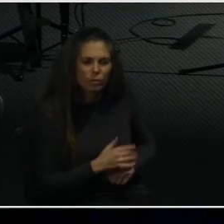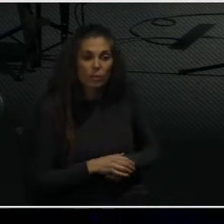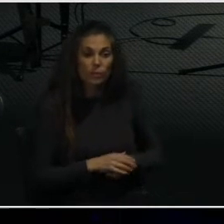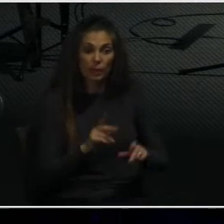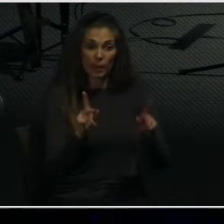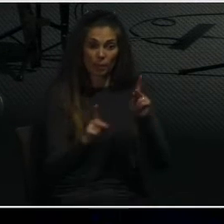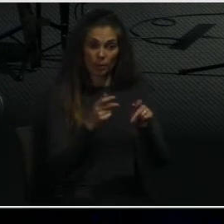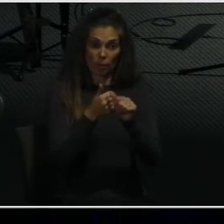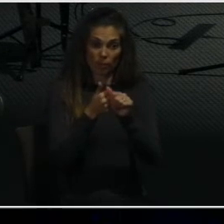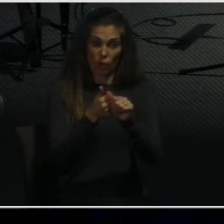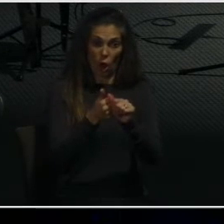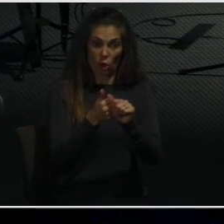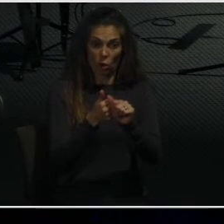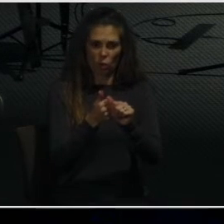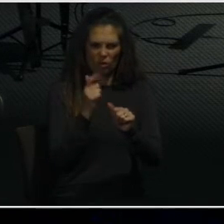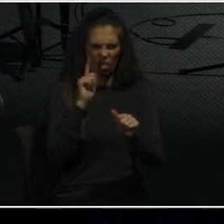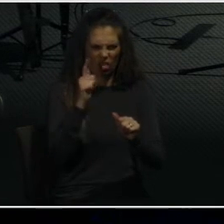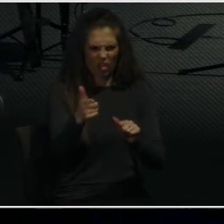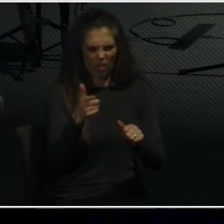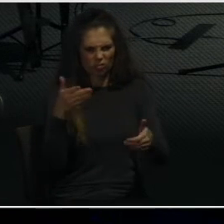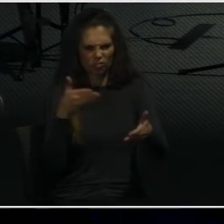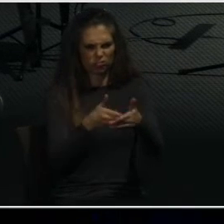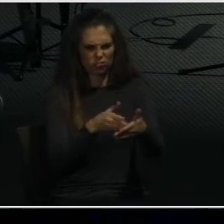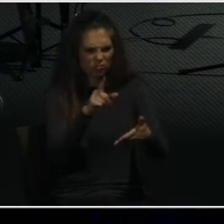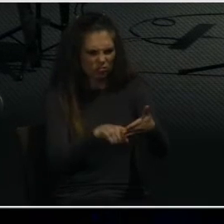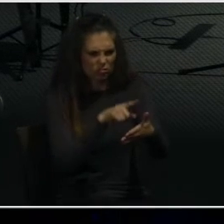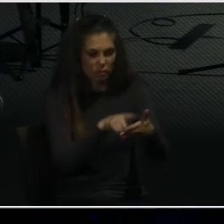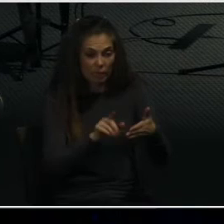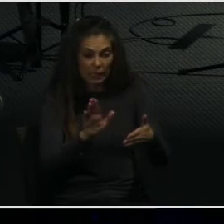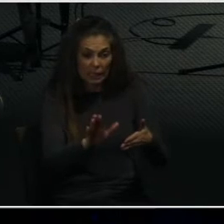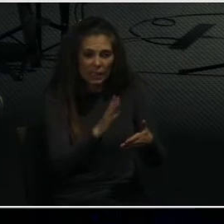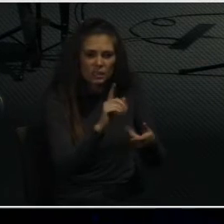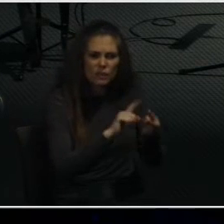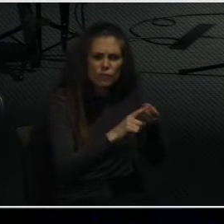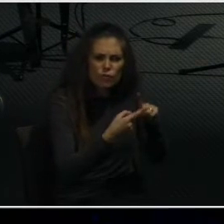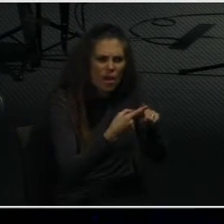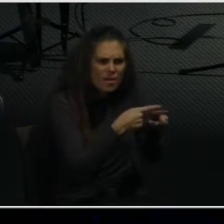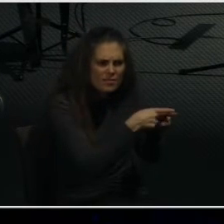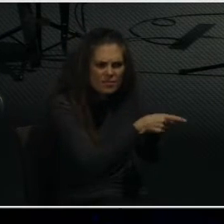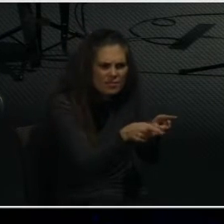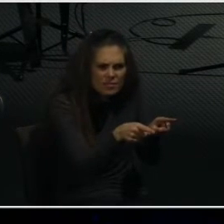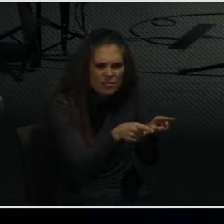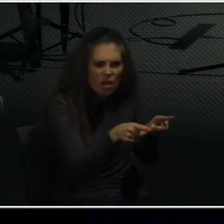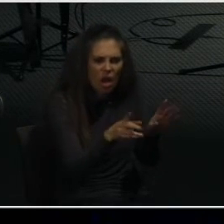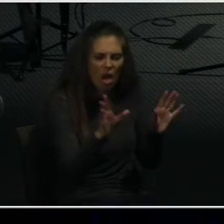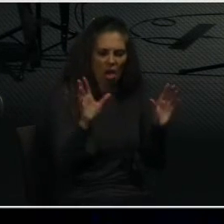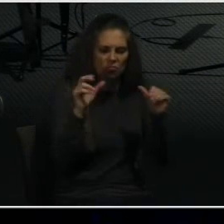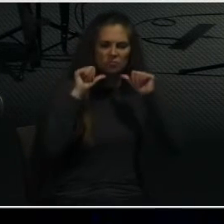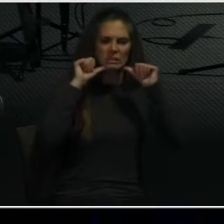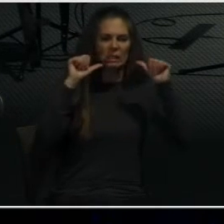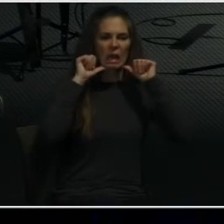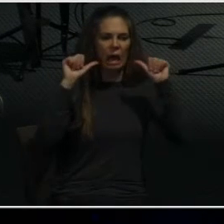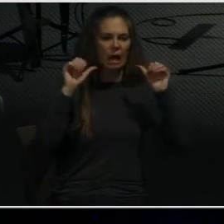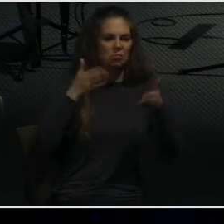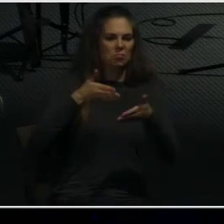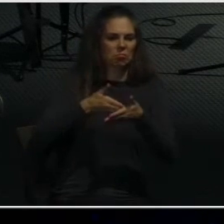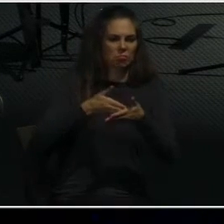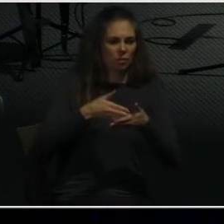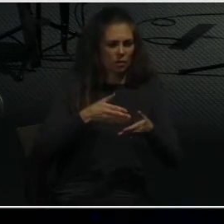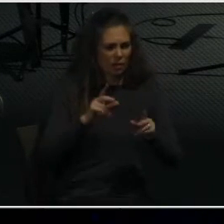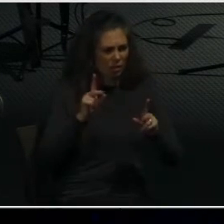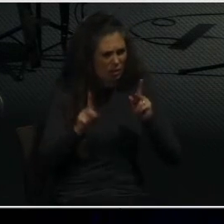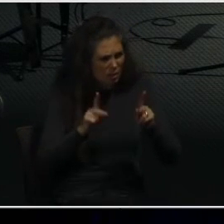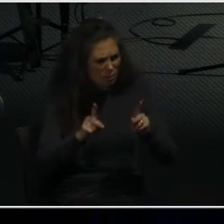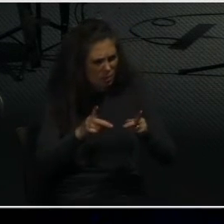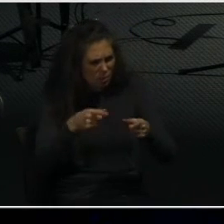betrayed, denied, and abandoned by his closest friends. He faced false accusations, slander, physical, verbal,